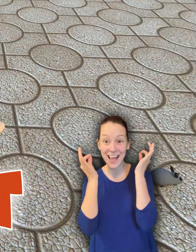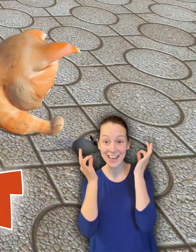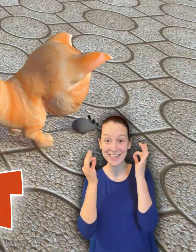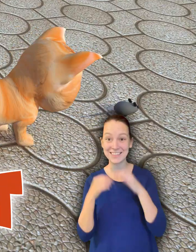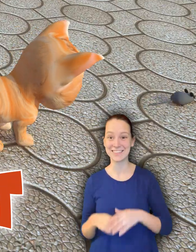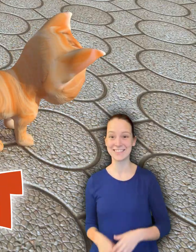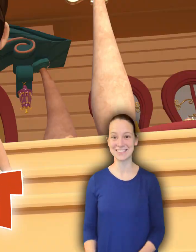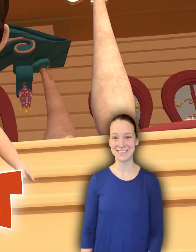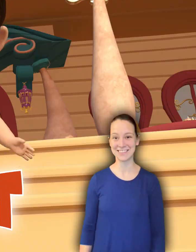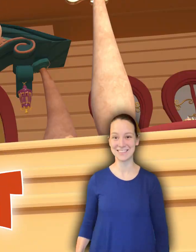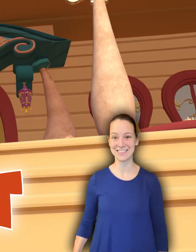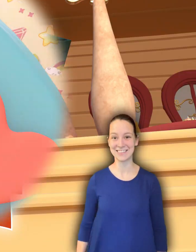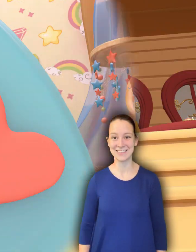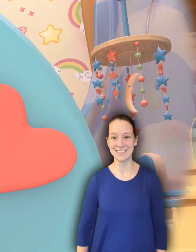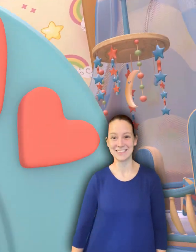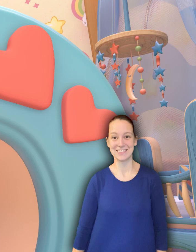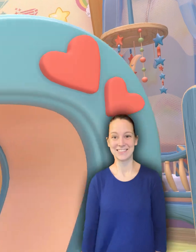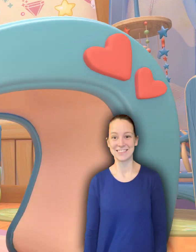kitty cat